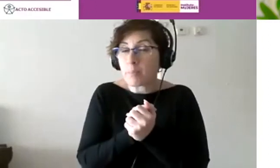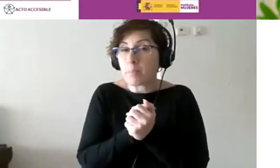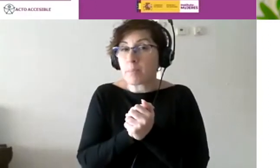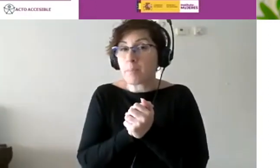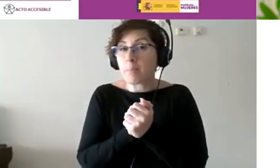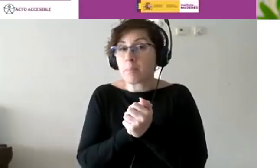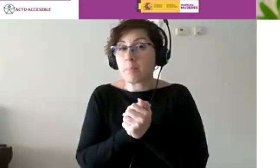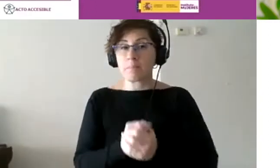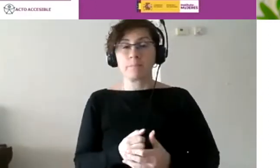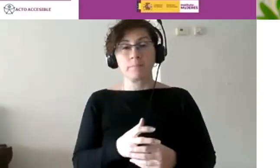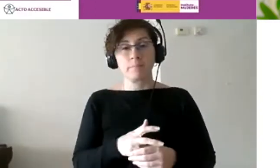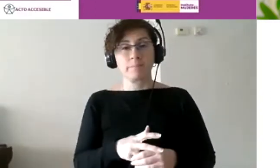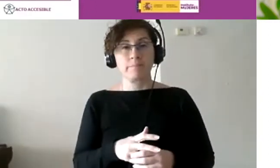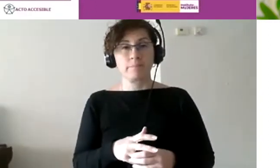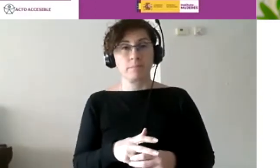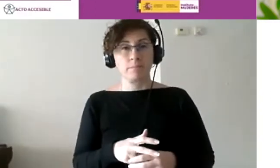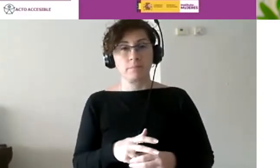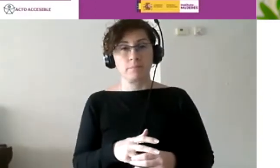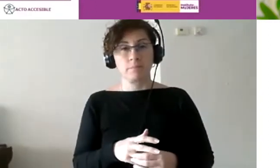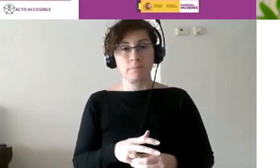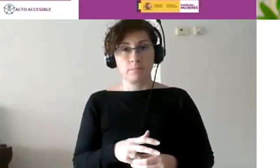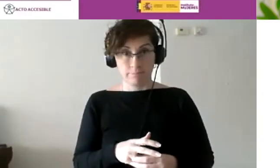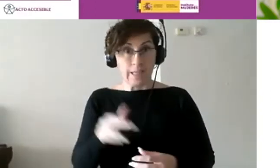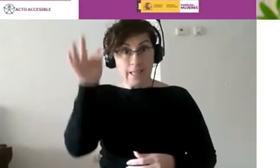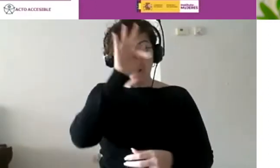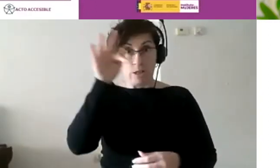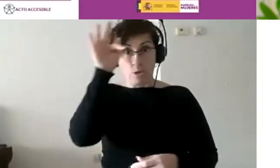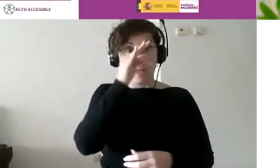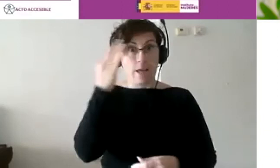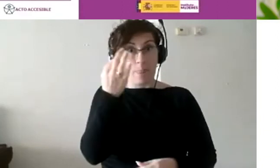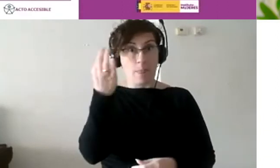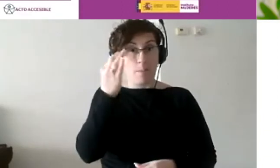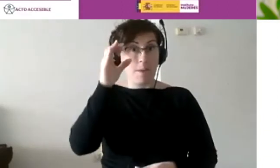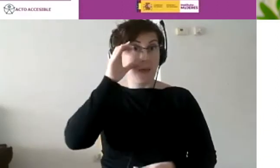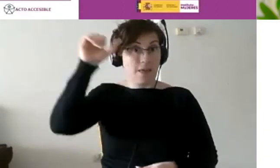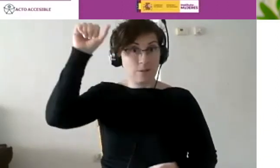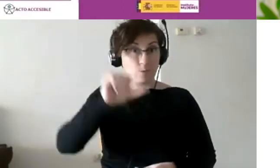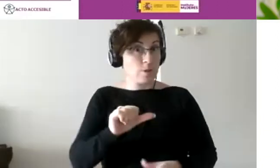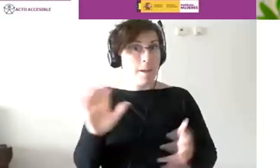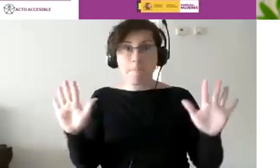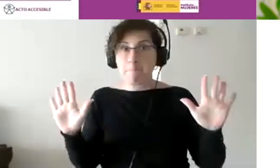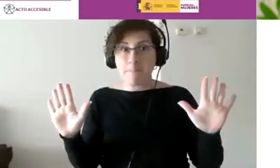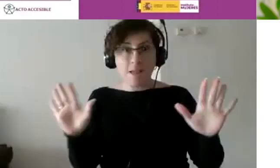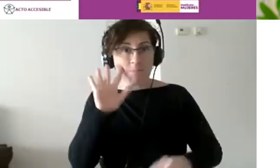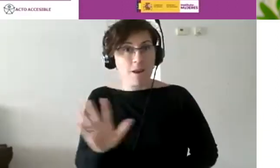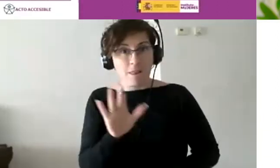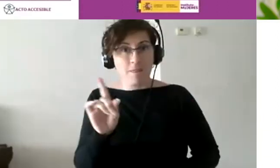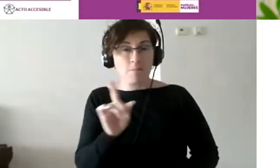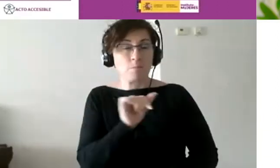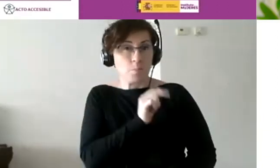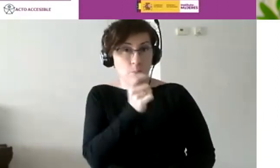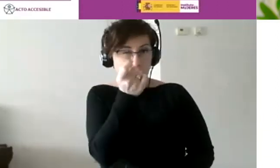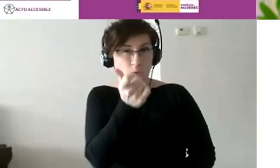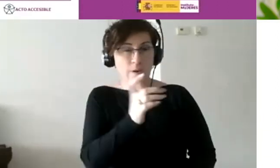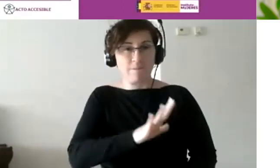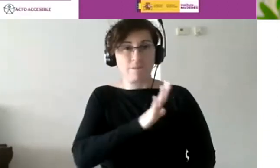You should be listening to Gunta right now, but give me a second, please. It's no sound.